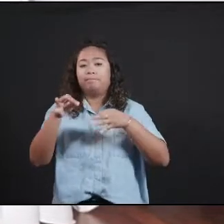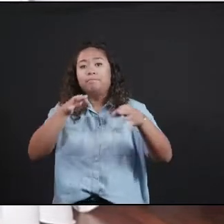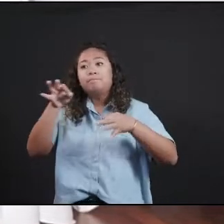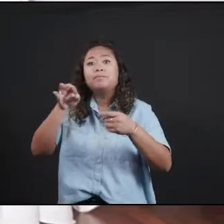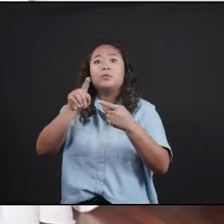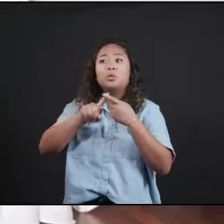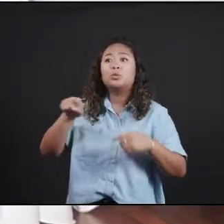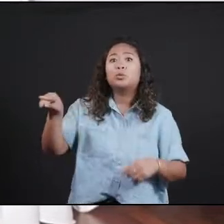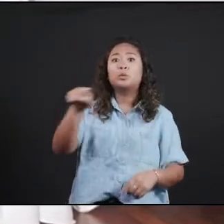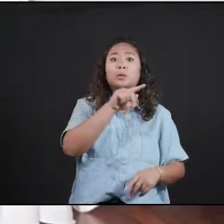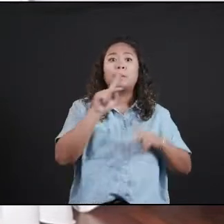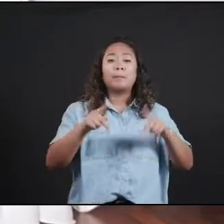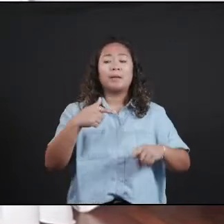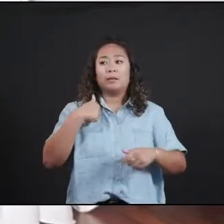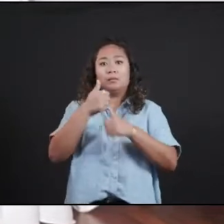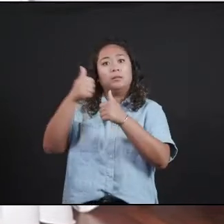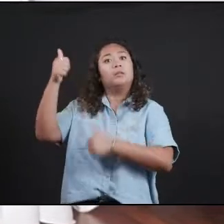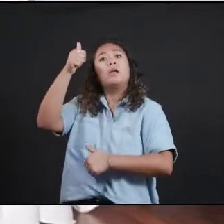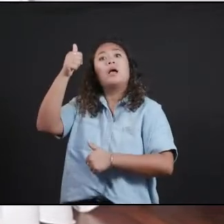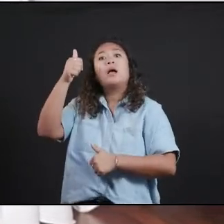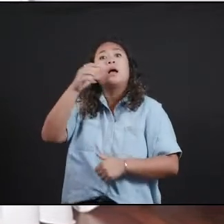COVID-19 USVI to